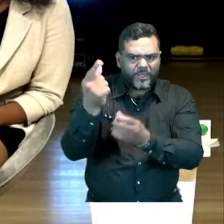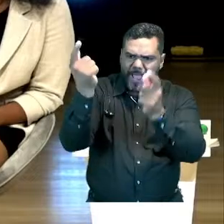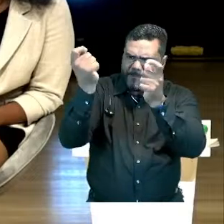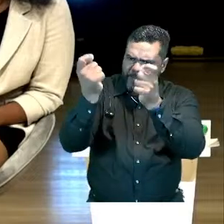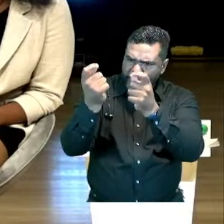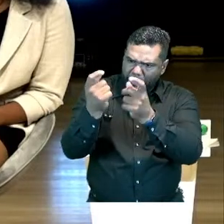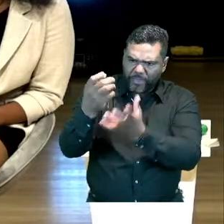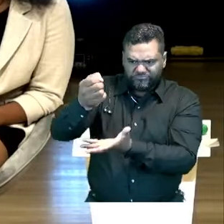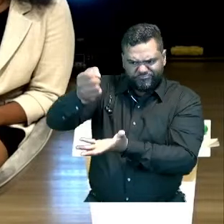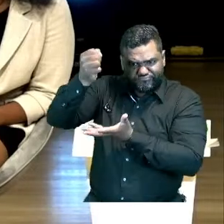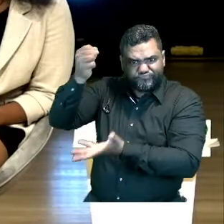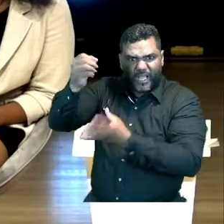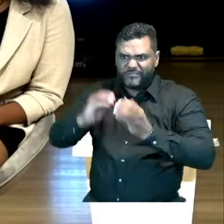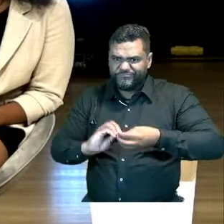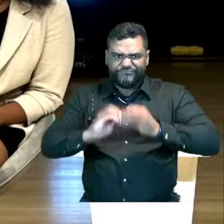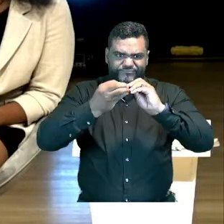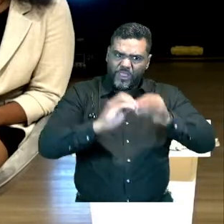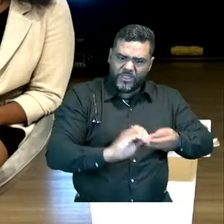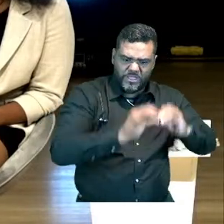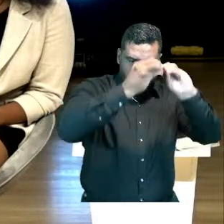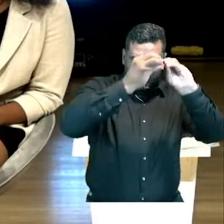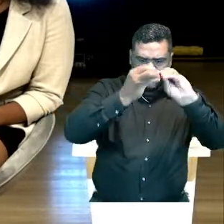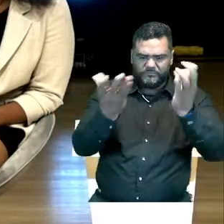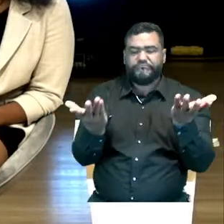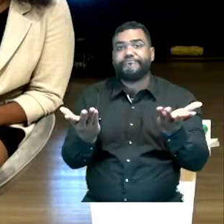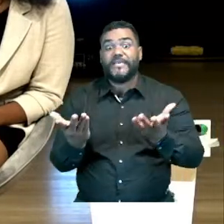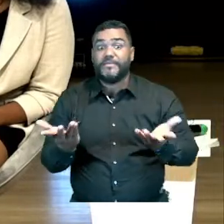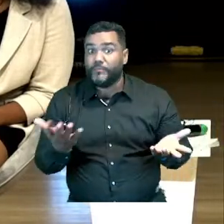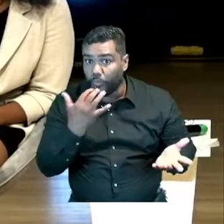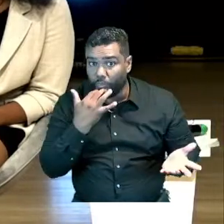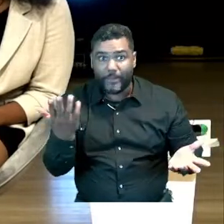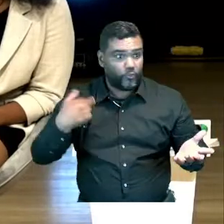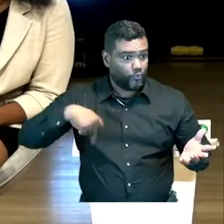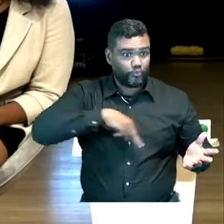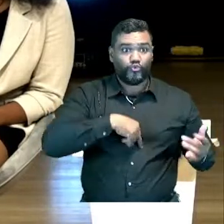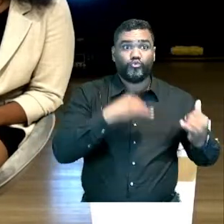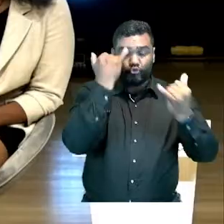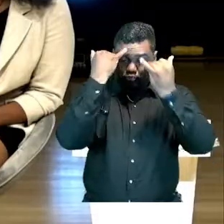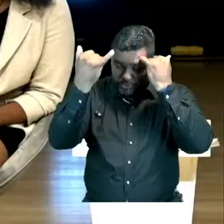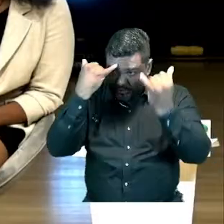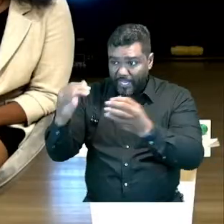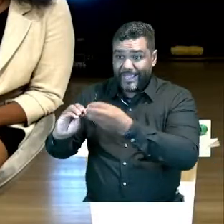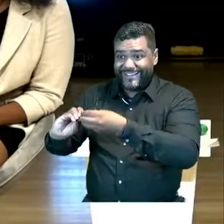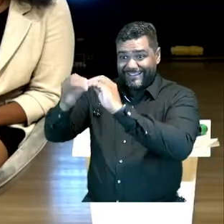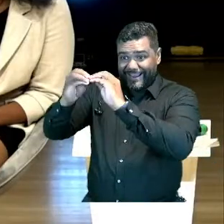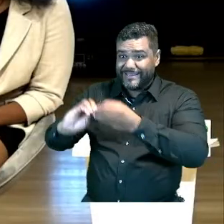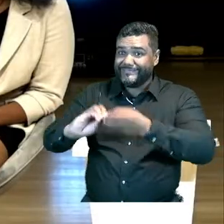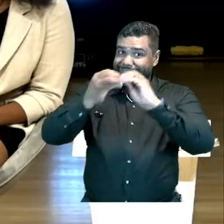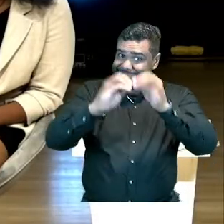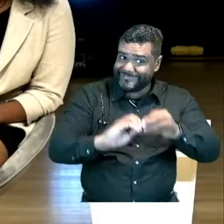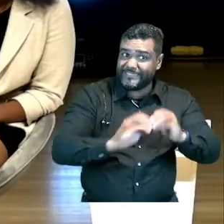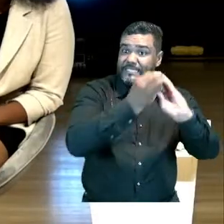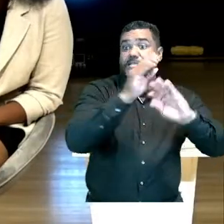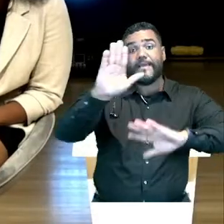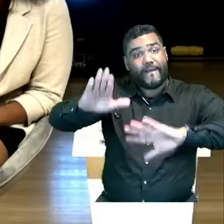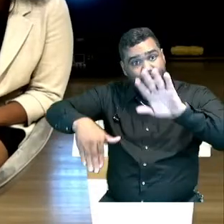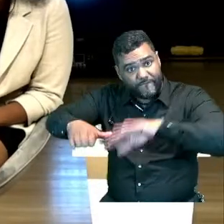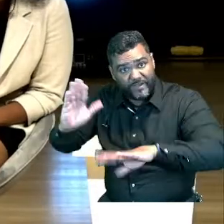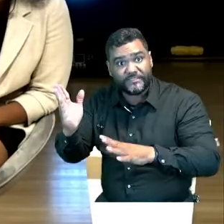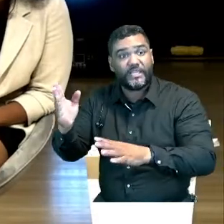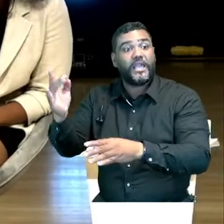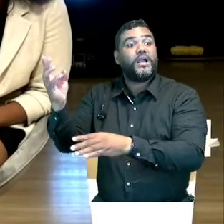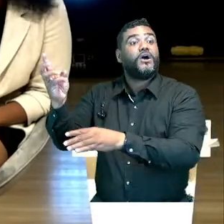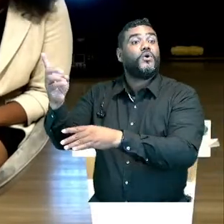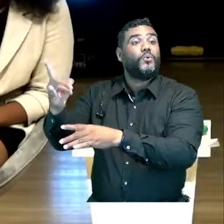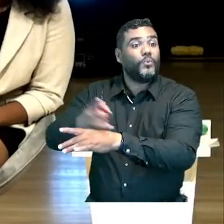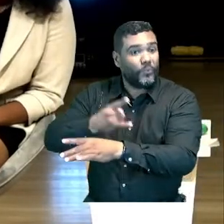sources of income, sources for resources. We have to create our own entrepreneurships. And we have had